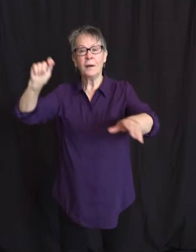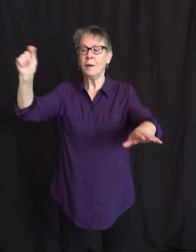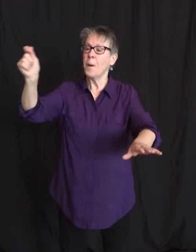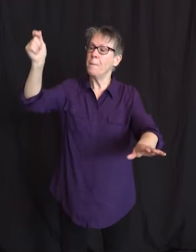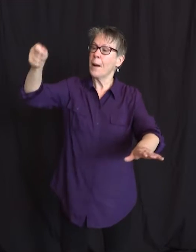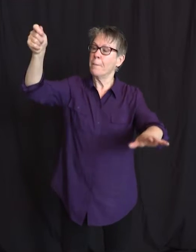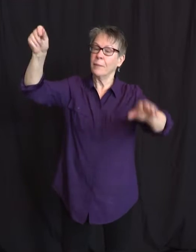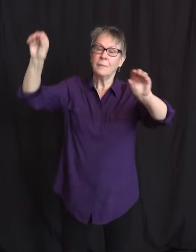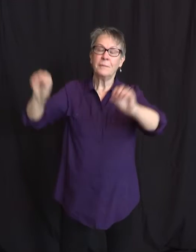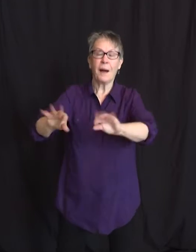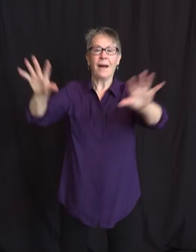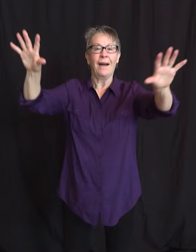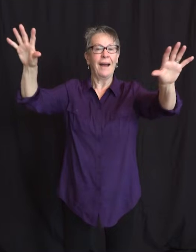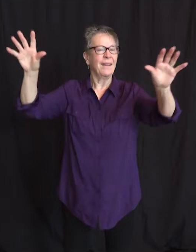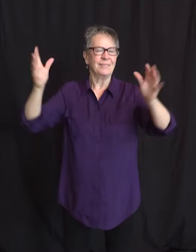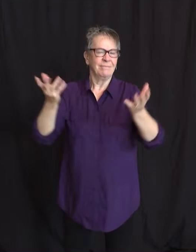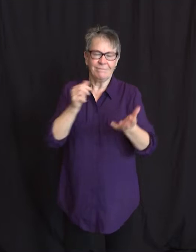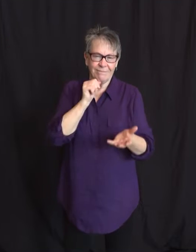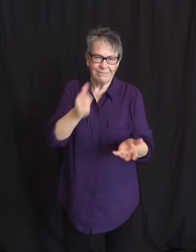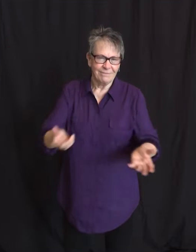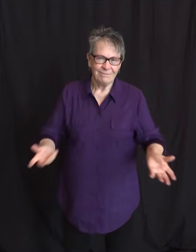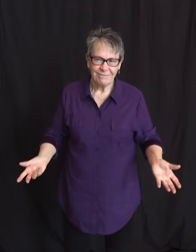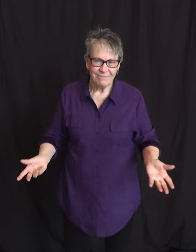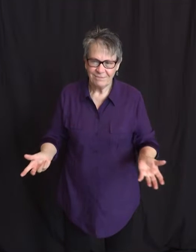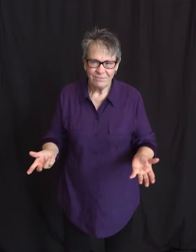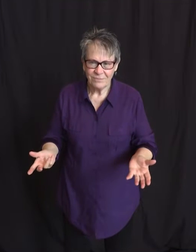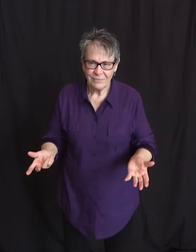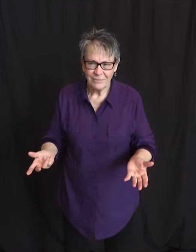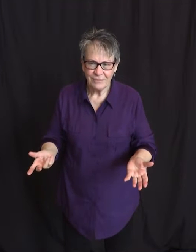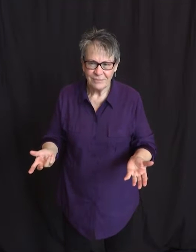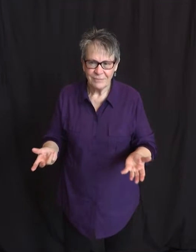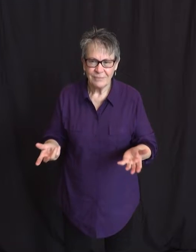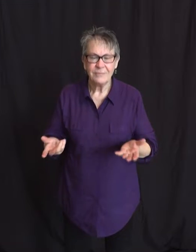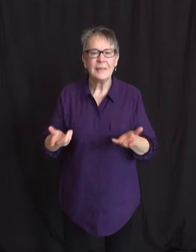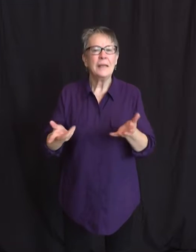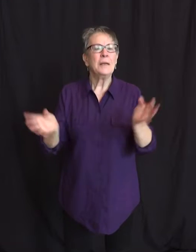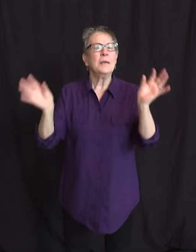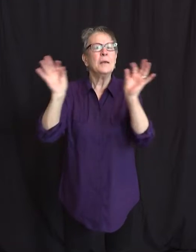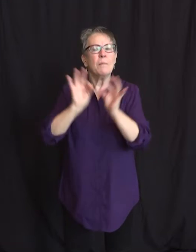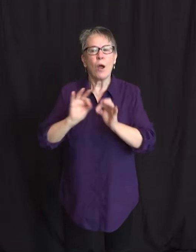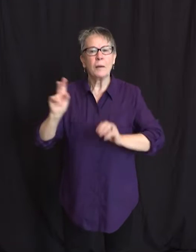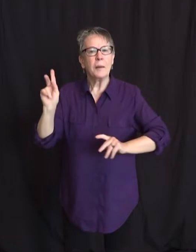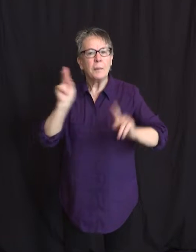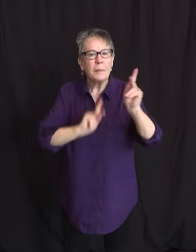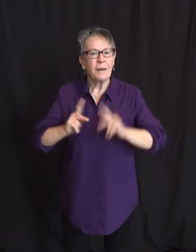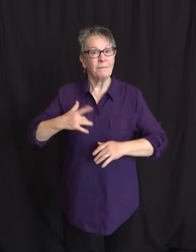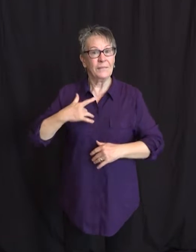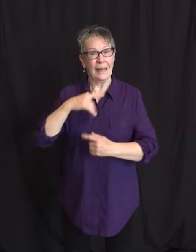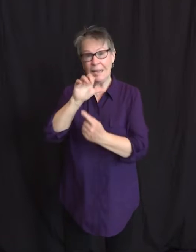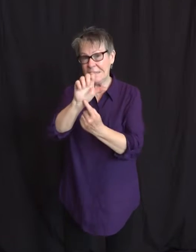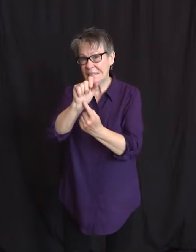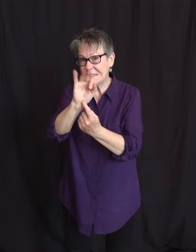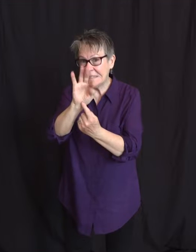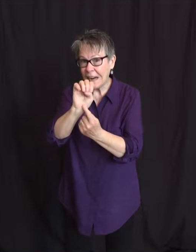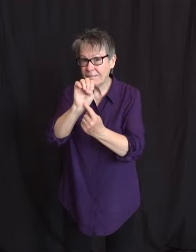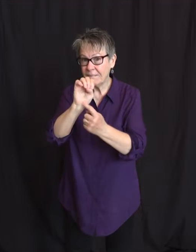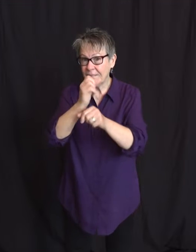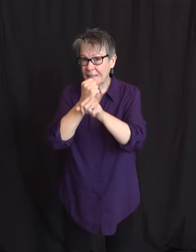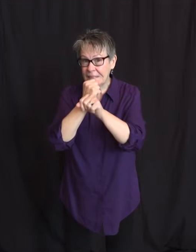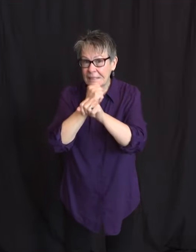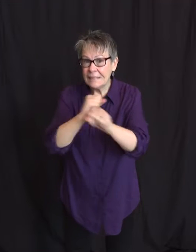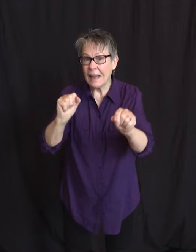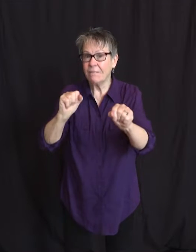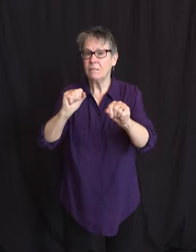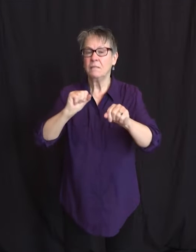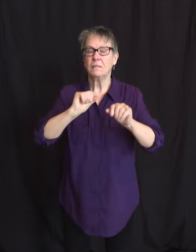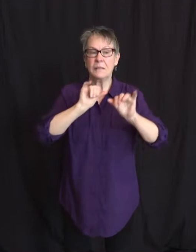to go back to work, to go back to a mall. It's not one person making a decision. It has to be based on a plan that's based on science